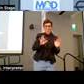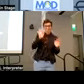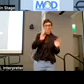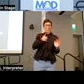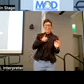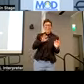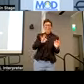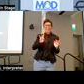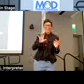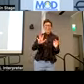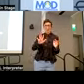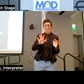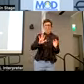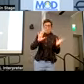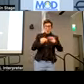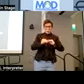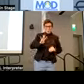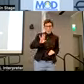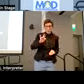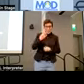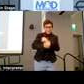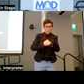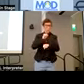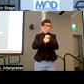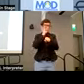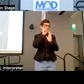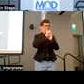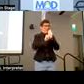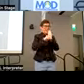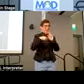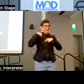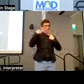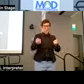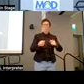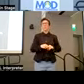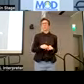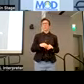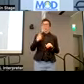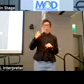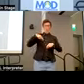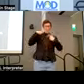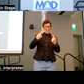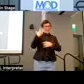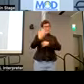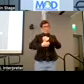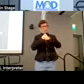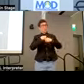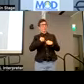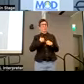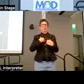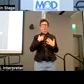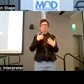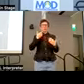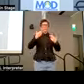So about 48 years. And, you know, I've certainly over the years, you know, progressed